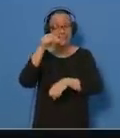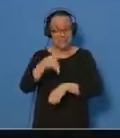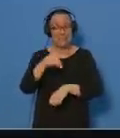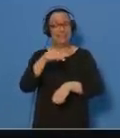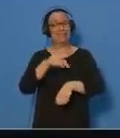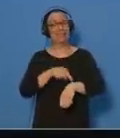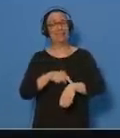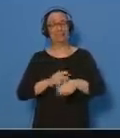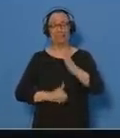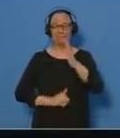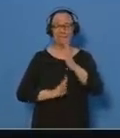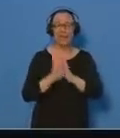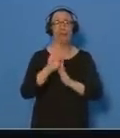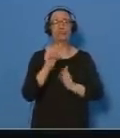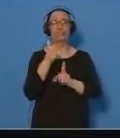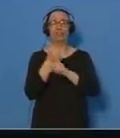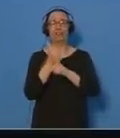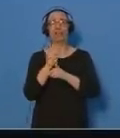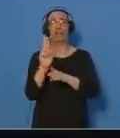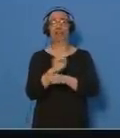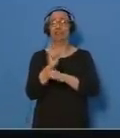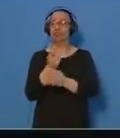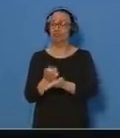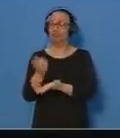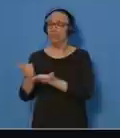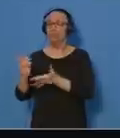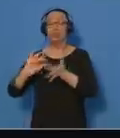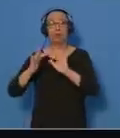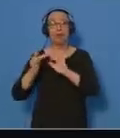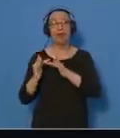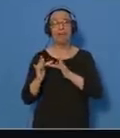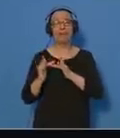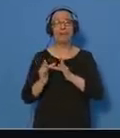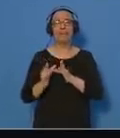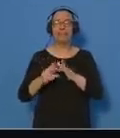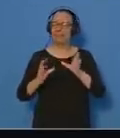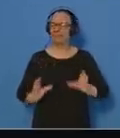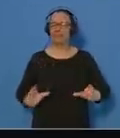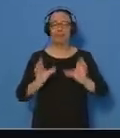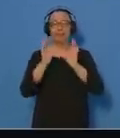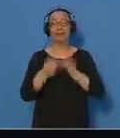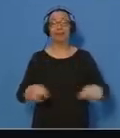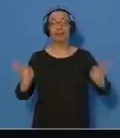themselves and to take advantage of the resources which are offered online, because it is critically important for their future.